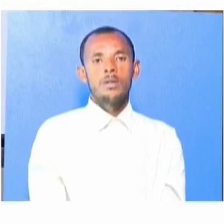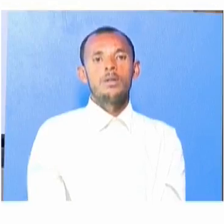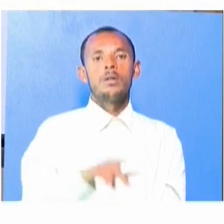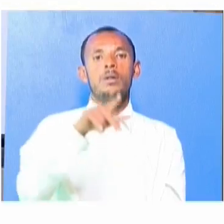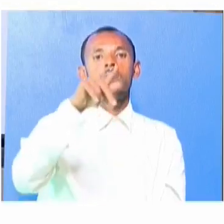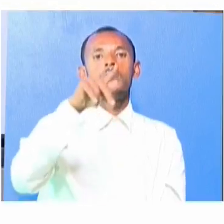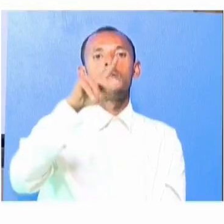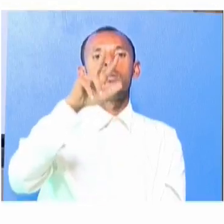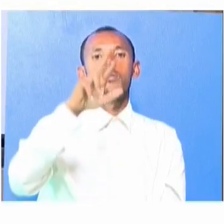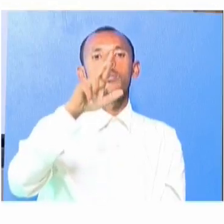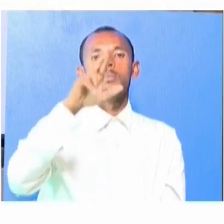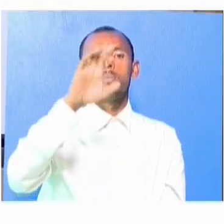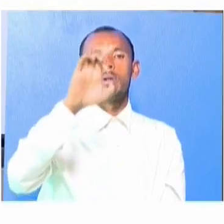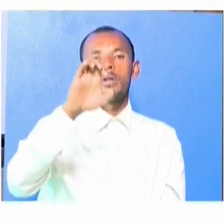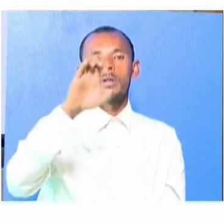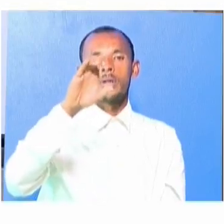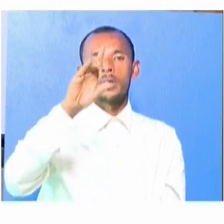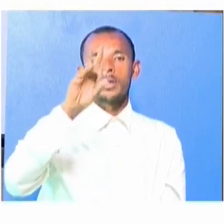predecessor